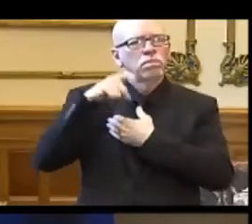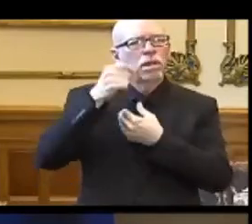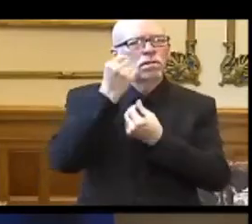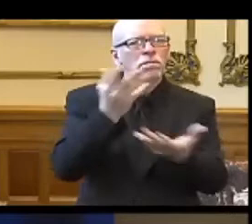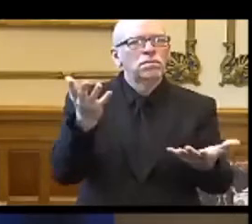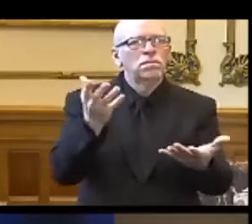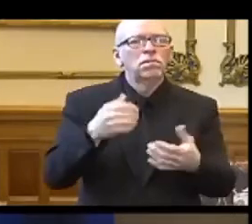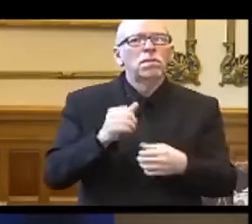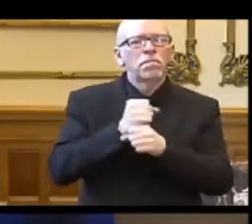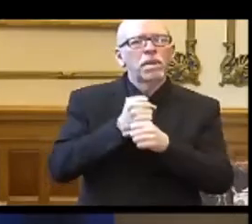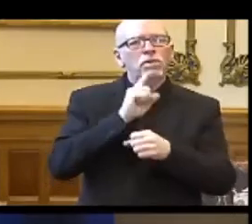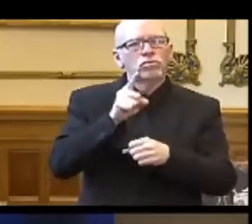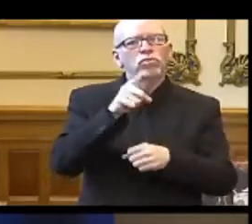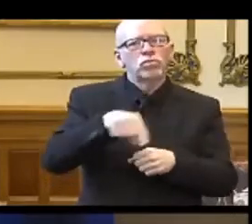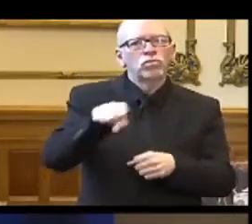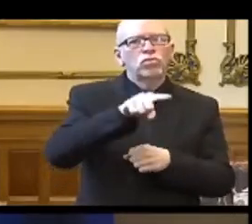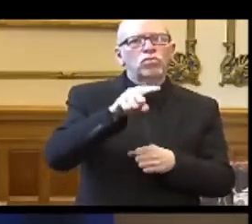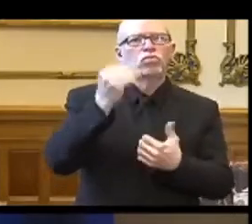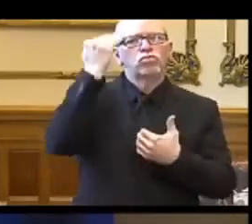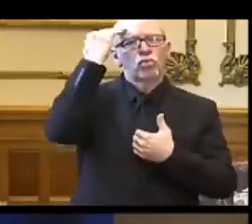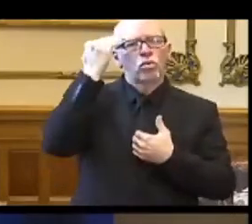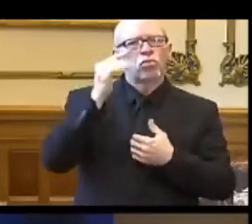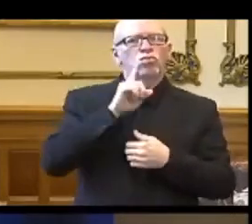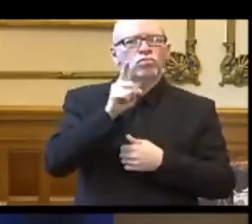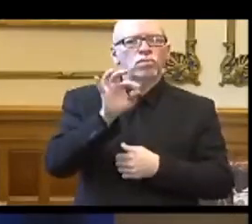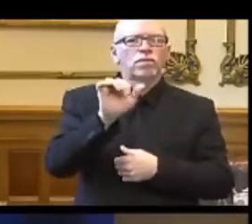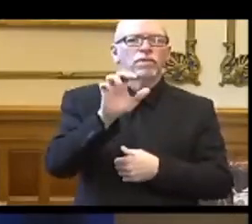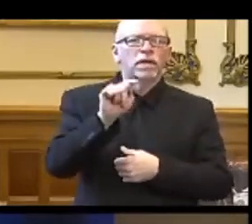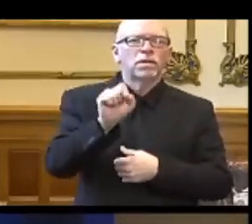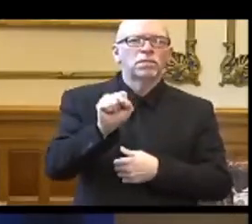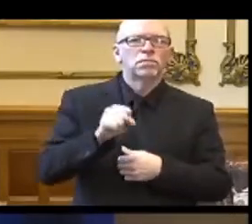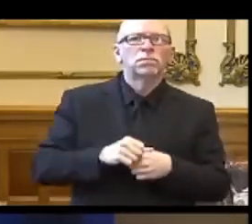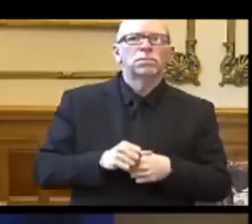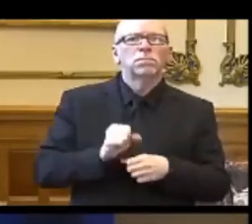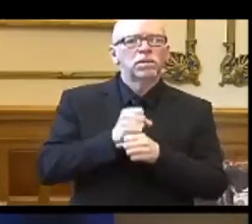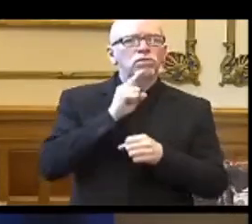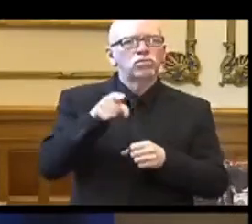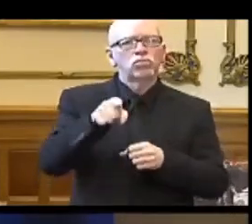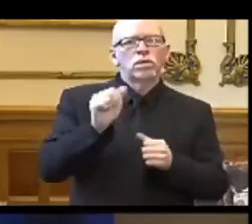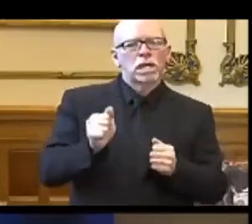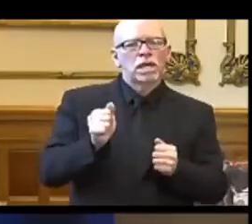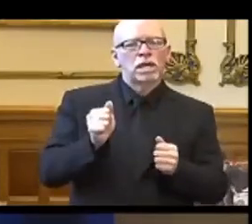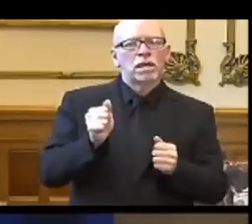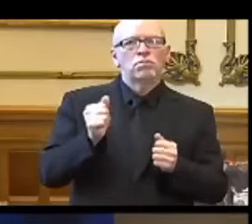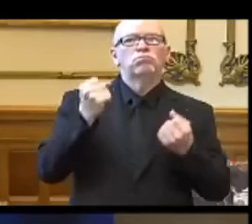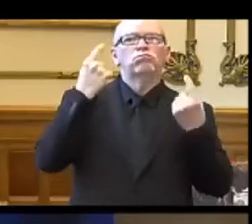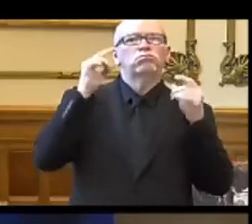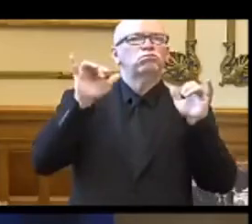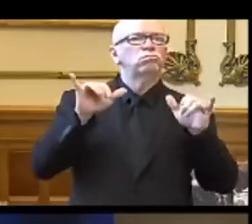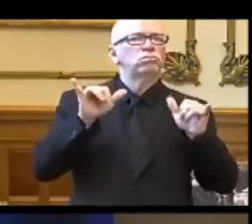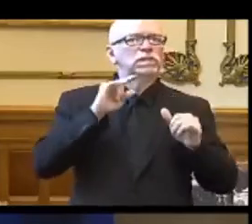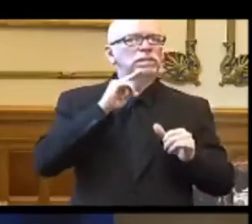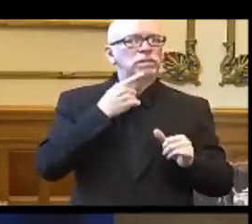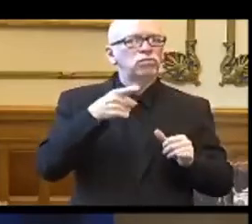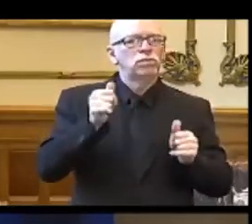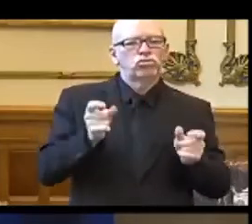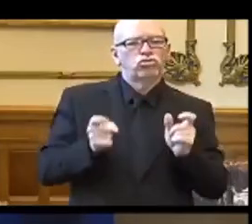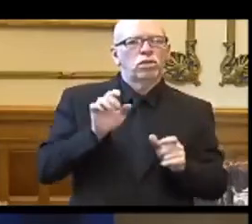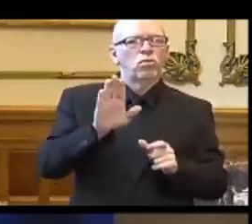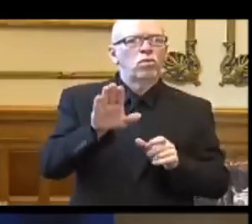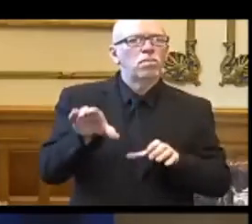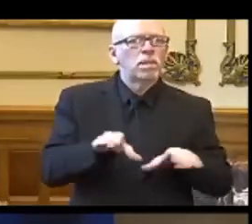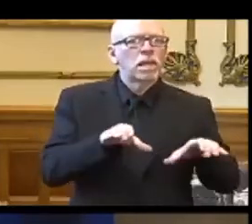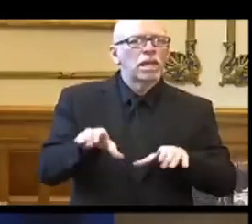you also are equipped with the facts so that you can alter your actions and your